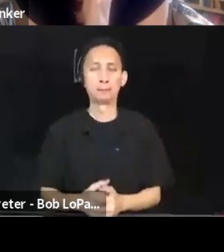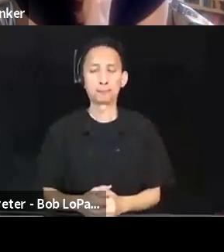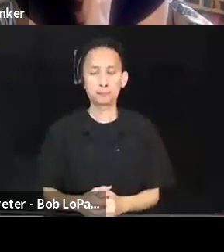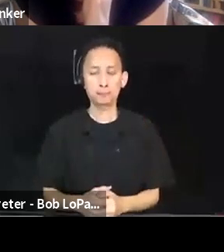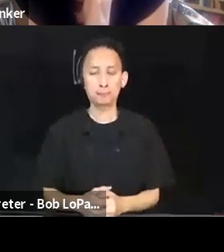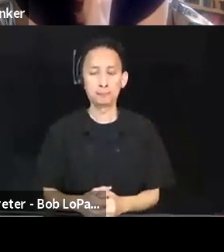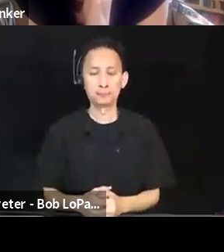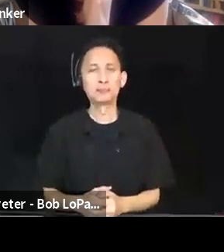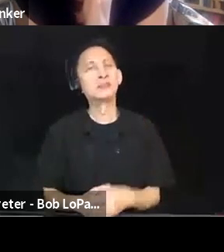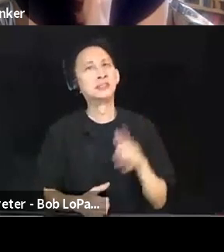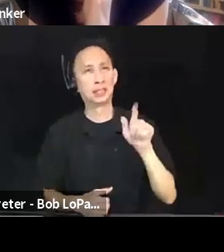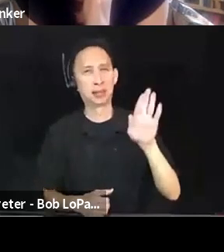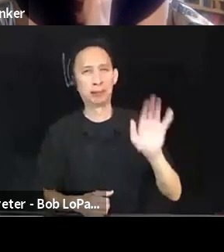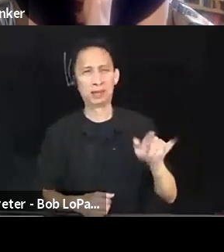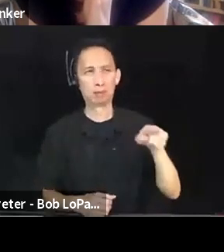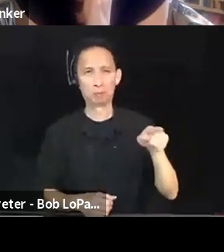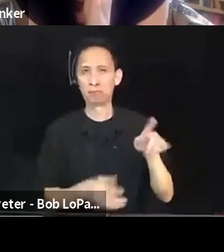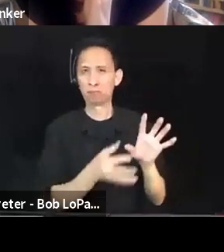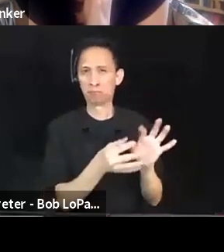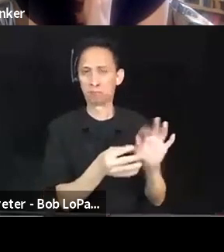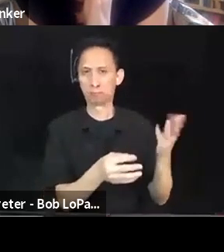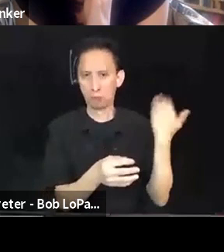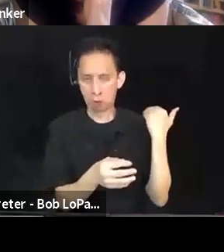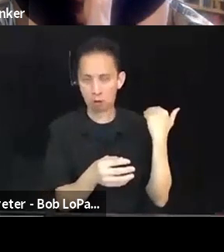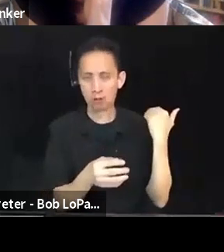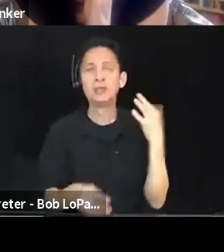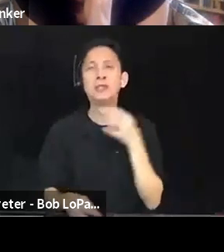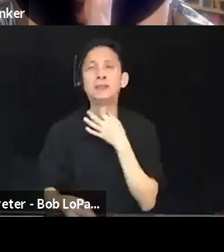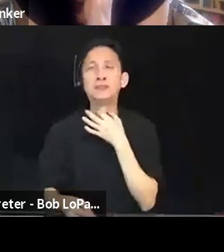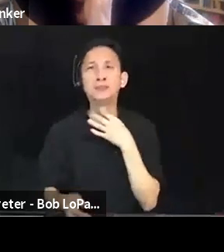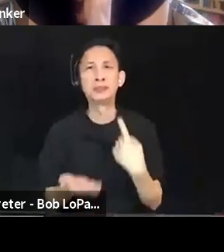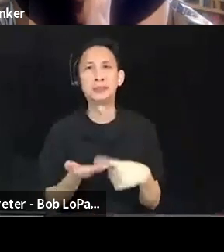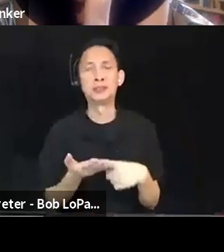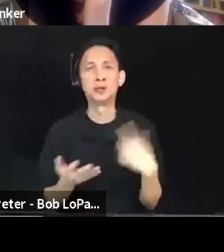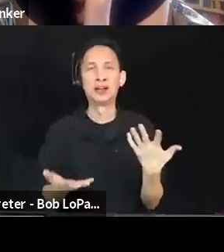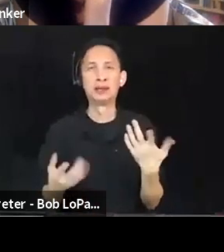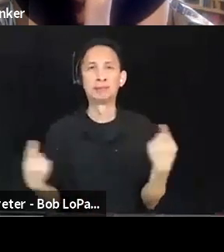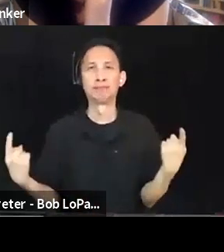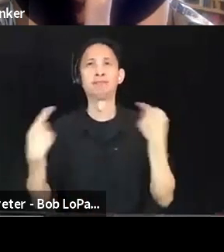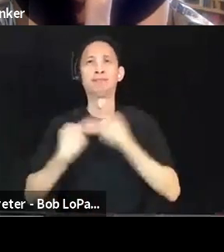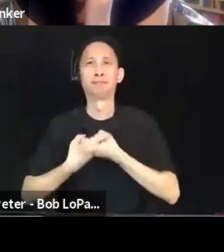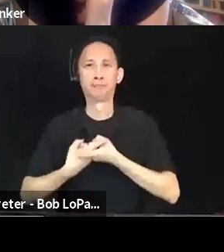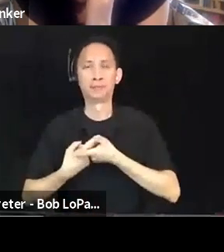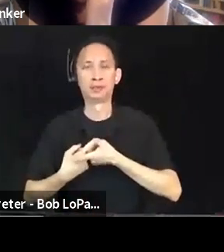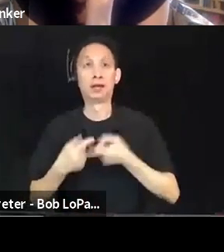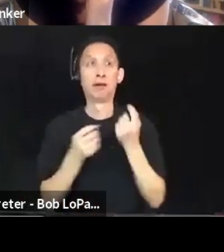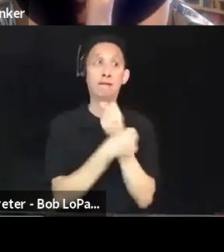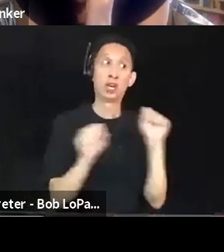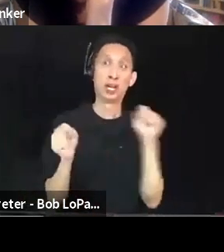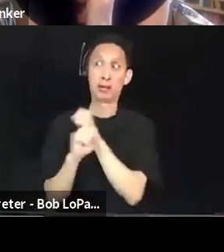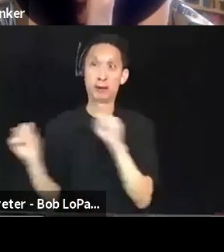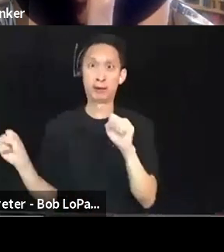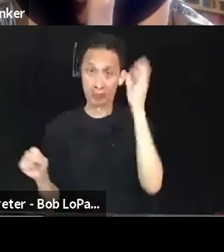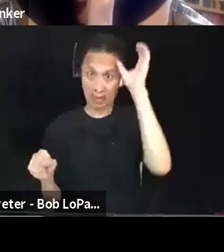know Libby's also mentioned before about what I think is also at stake here is incompatible different ideas of freedom and the way in